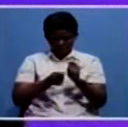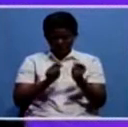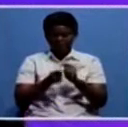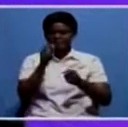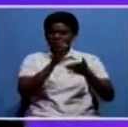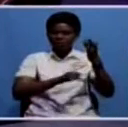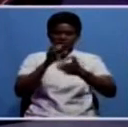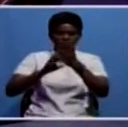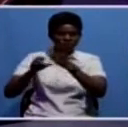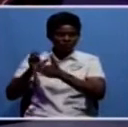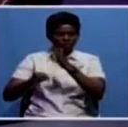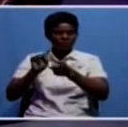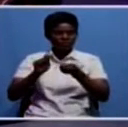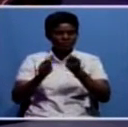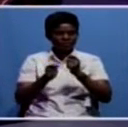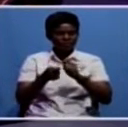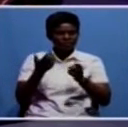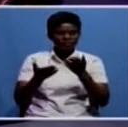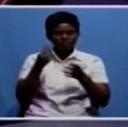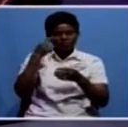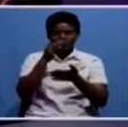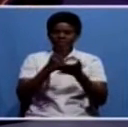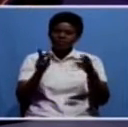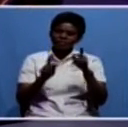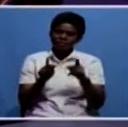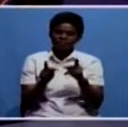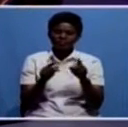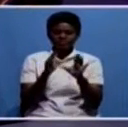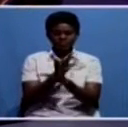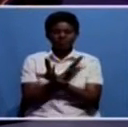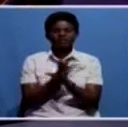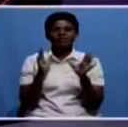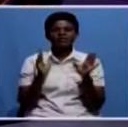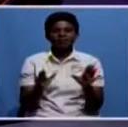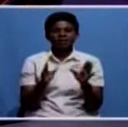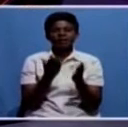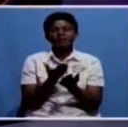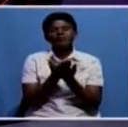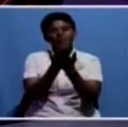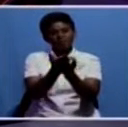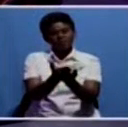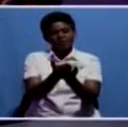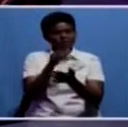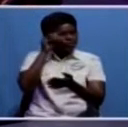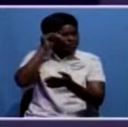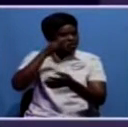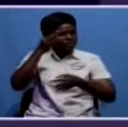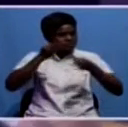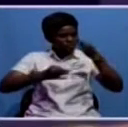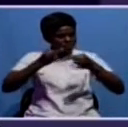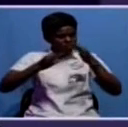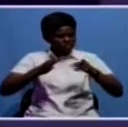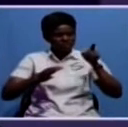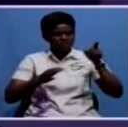lacunas. Just to change them for the sake of not being happy with it. But that's what Zambians made submissions to the Minister of Justice